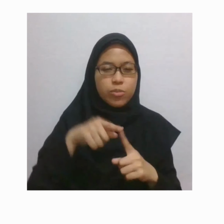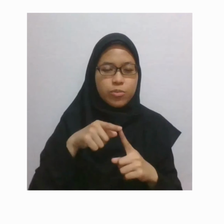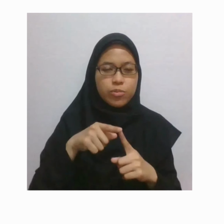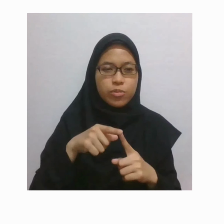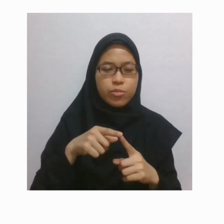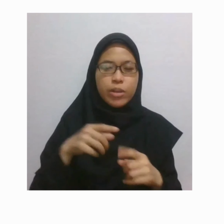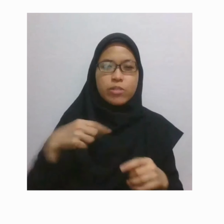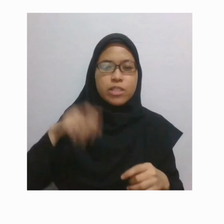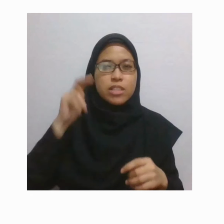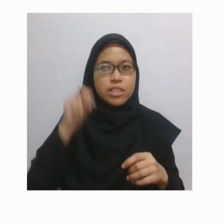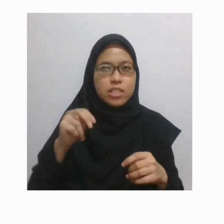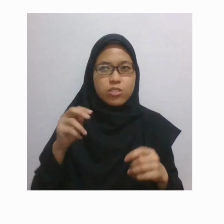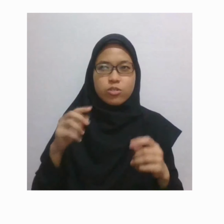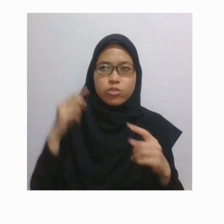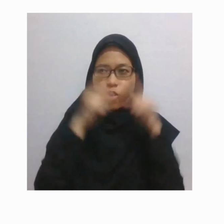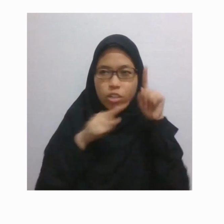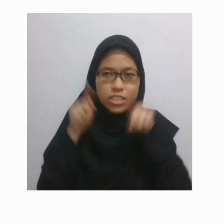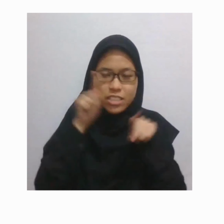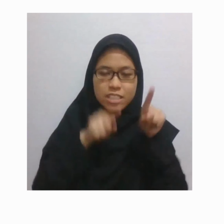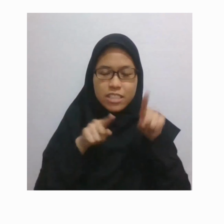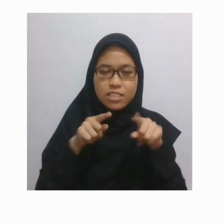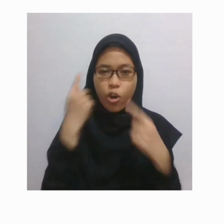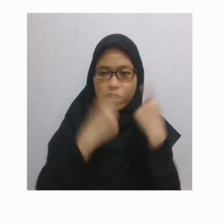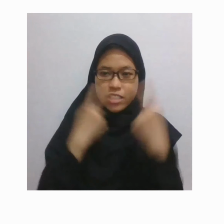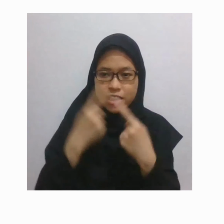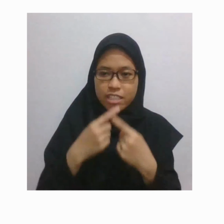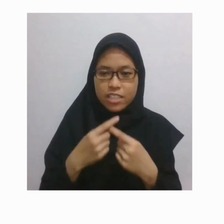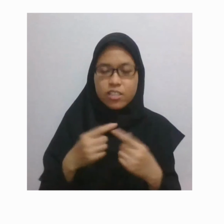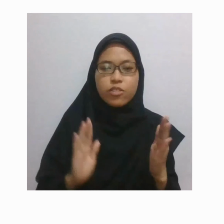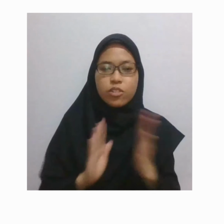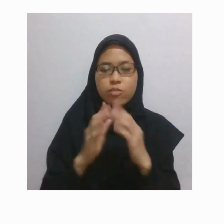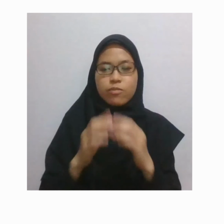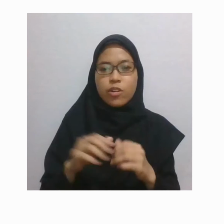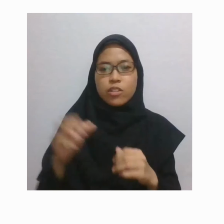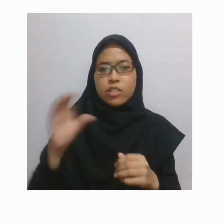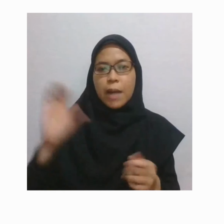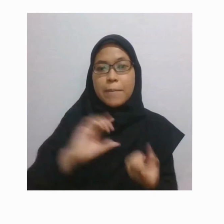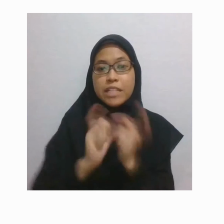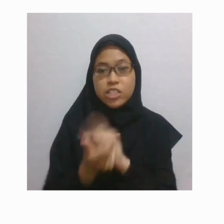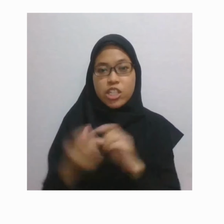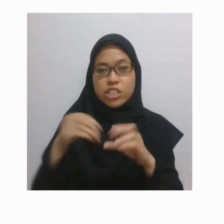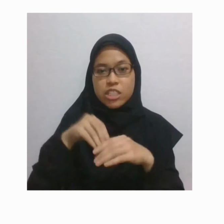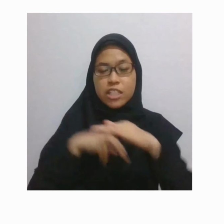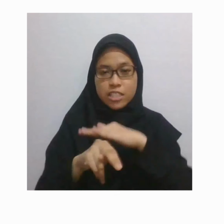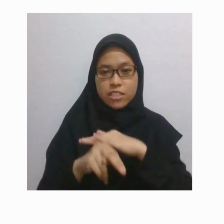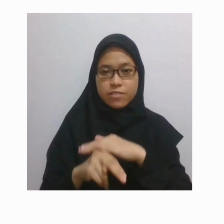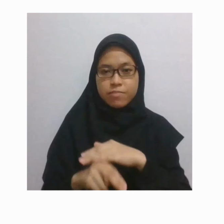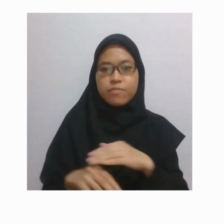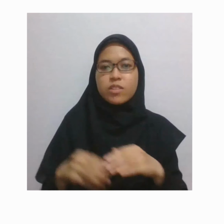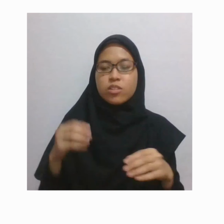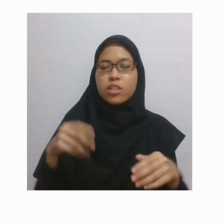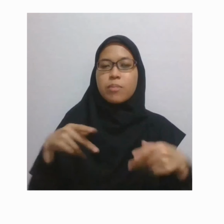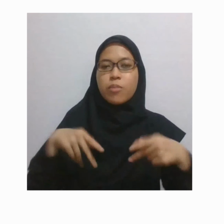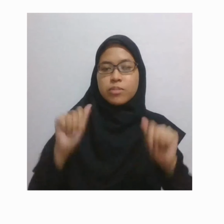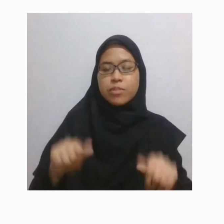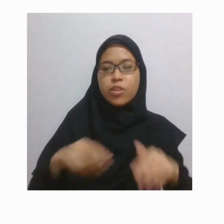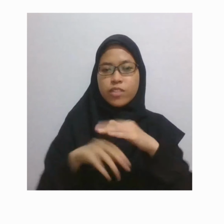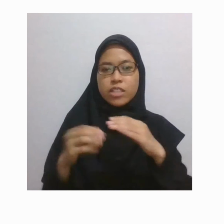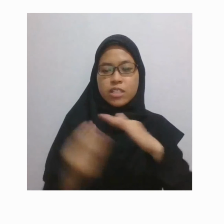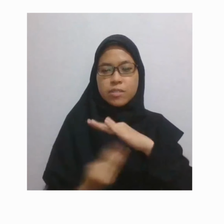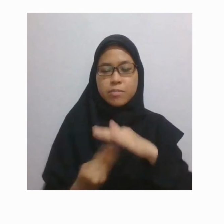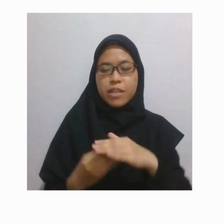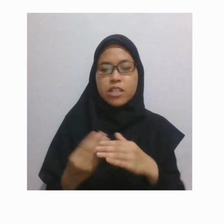action or inaction on nature. Globally, there's been growing interest in the possibilities that nature-based solutions can offer to help